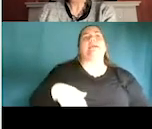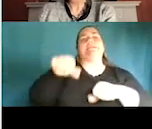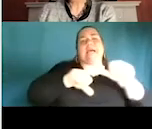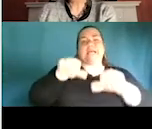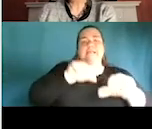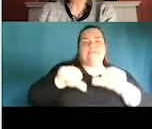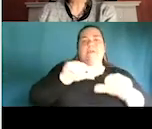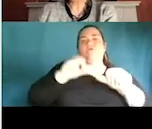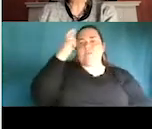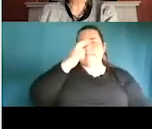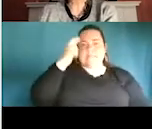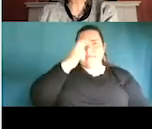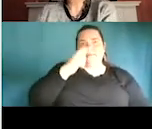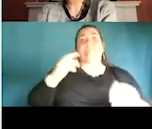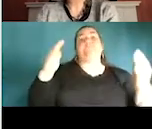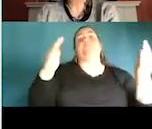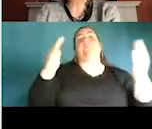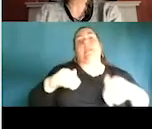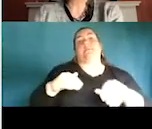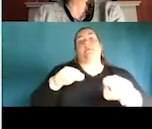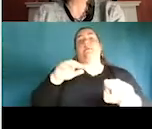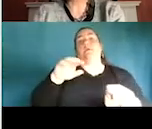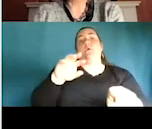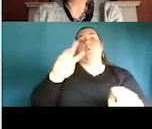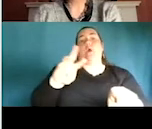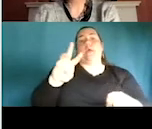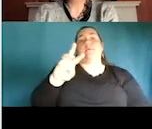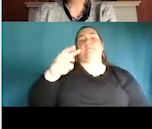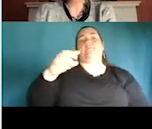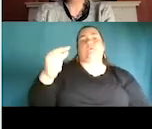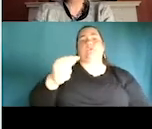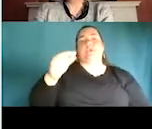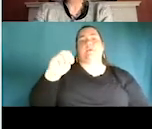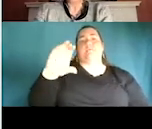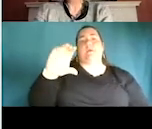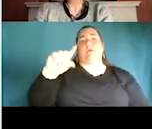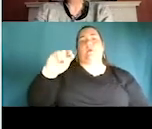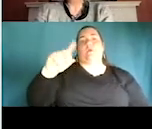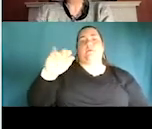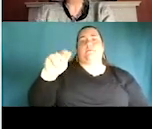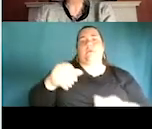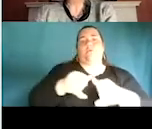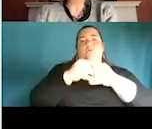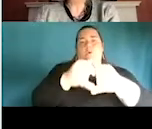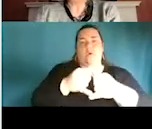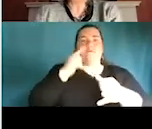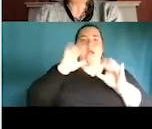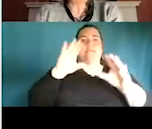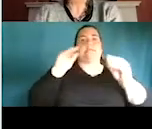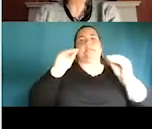Next, we have the William G. McLaughlin Award for Excellence in Teaching in the Social Sciences. Parker Van Valkenburg's letter of